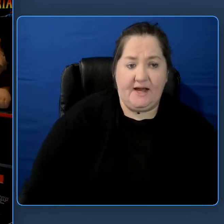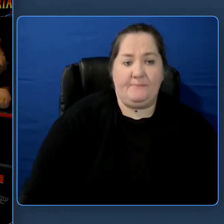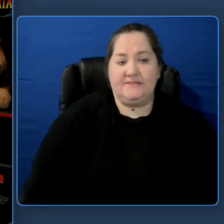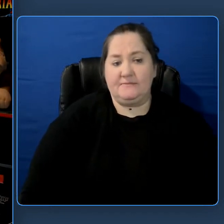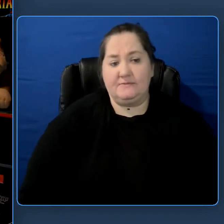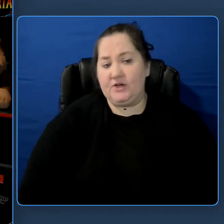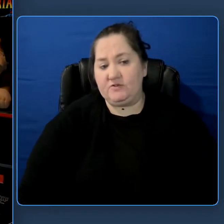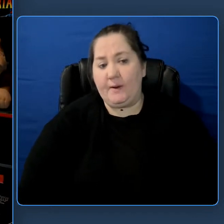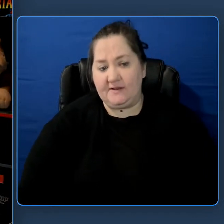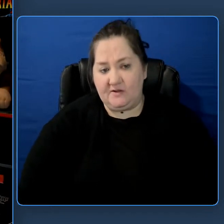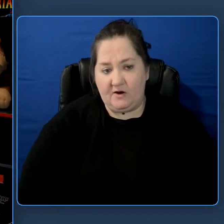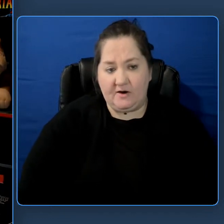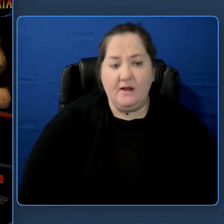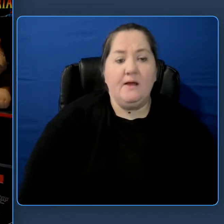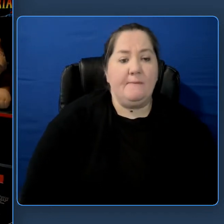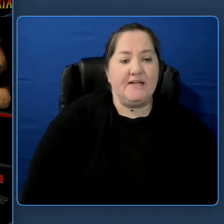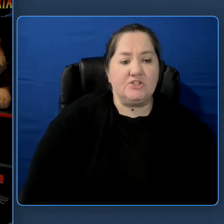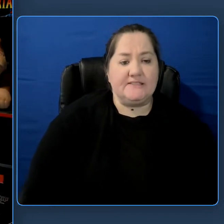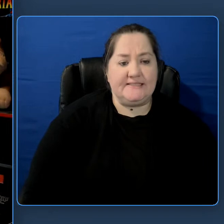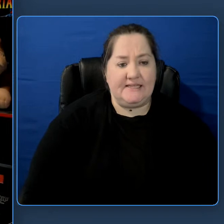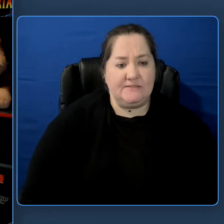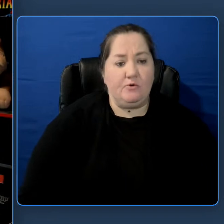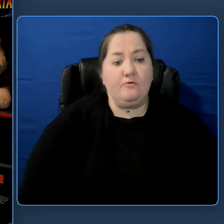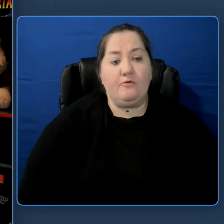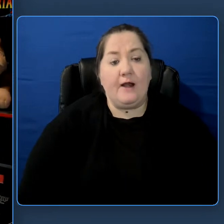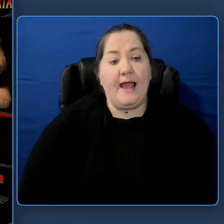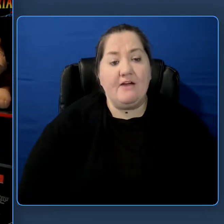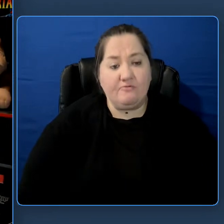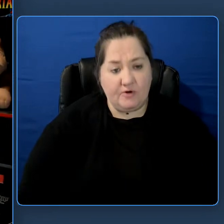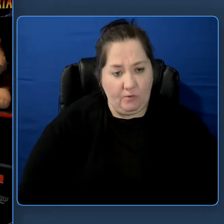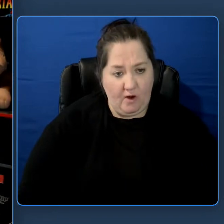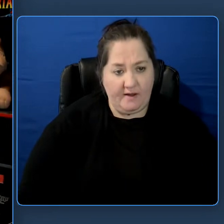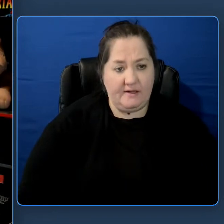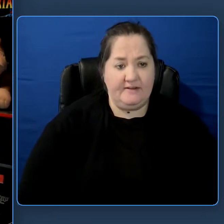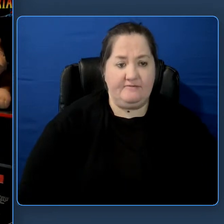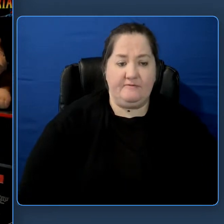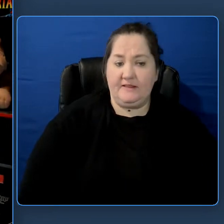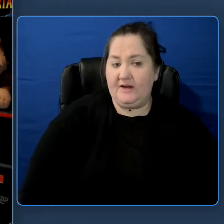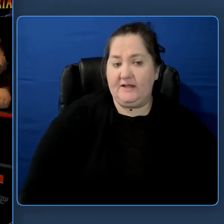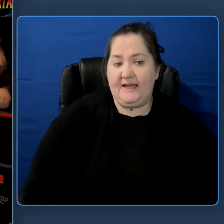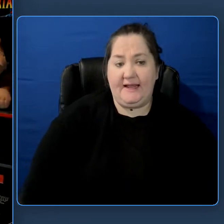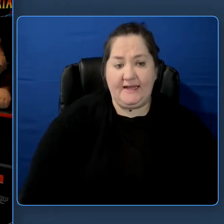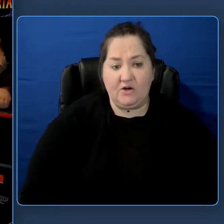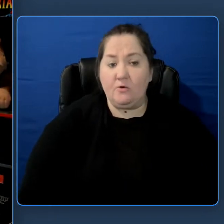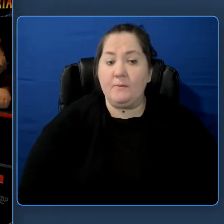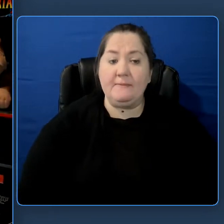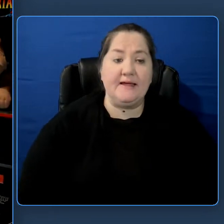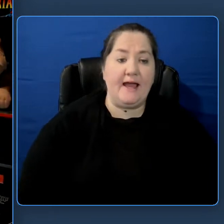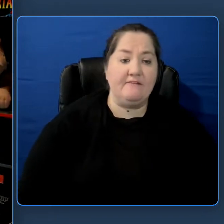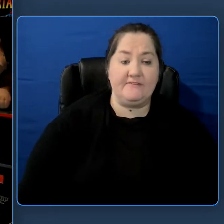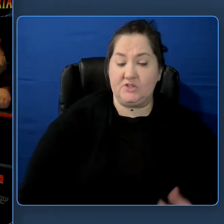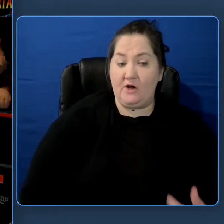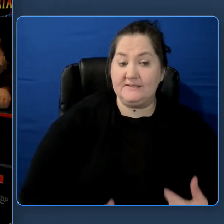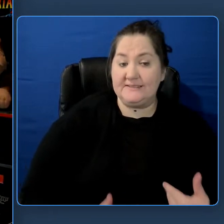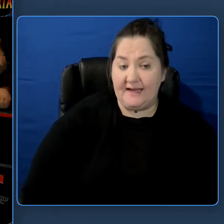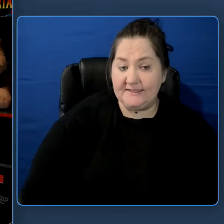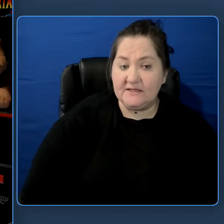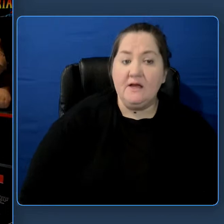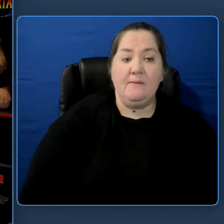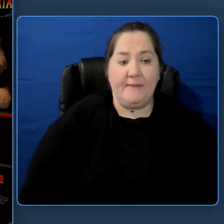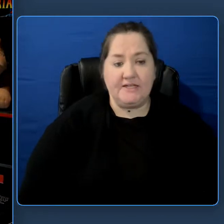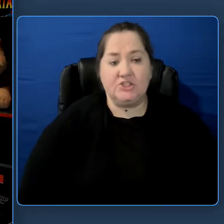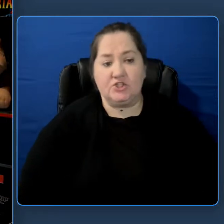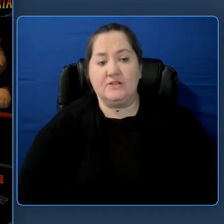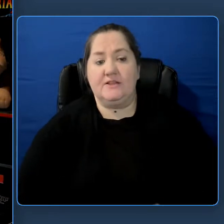that. So it's set up. And sometimes you have to wait a little longer. Make sure it's accessible for everyone. If they can't hear, or maybe if it's on